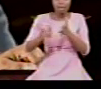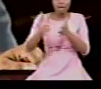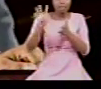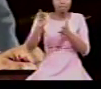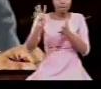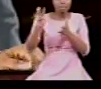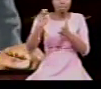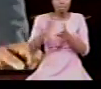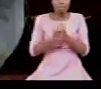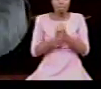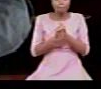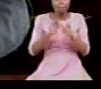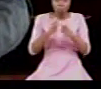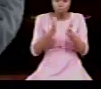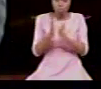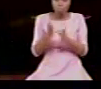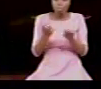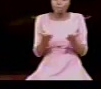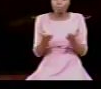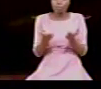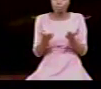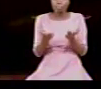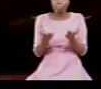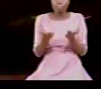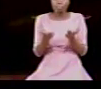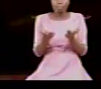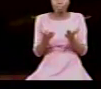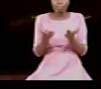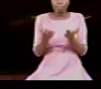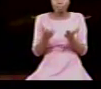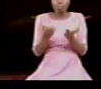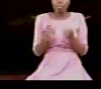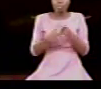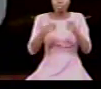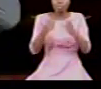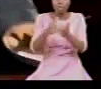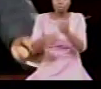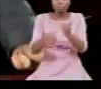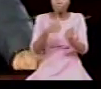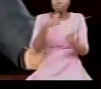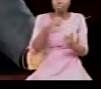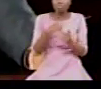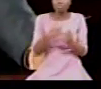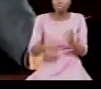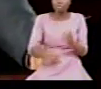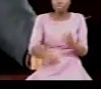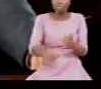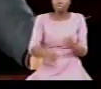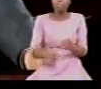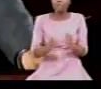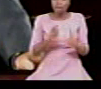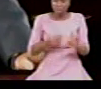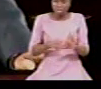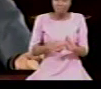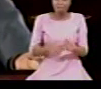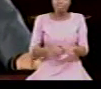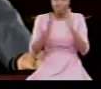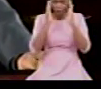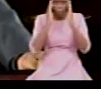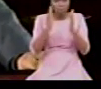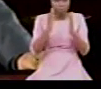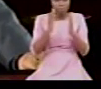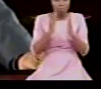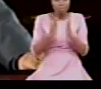14, turn your Bible. You want to go and ease yourself? Sit down and listen. Look at it